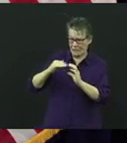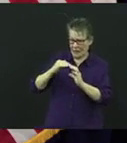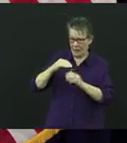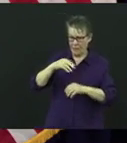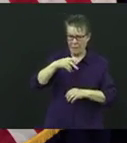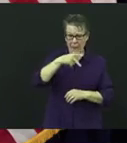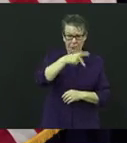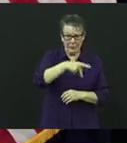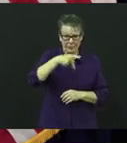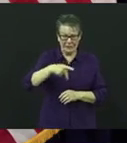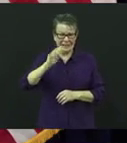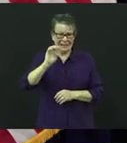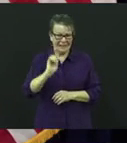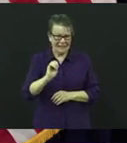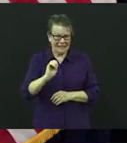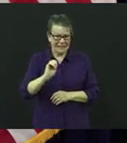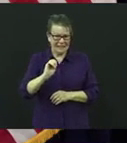ppedonations@njsp.org. That's